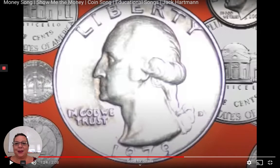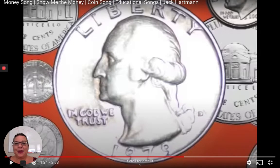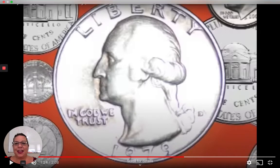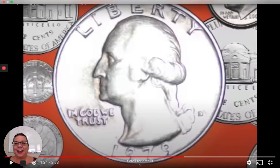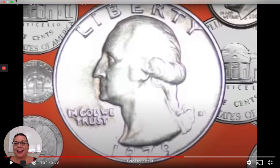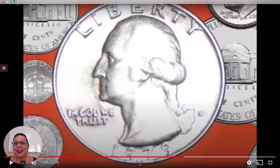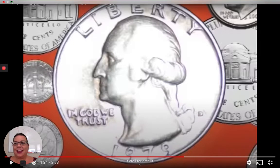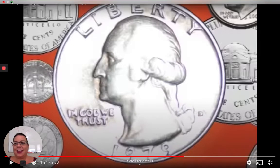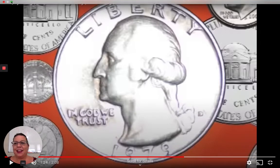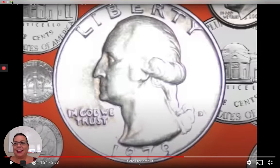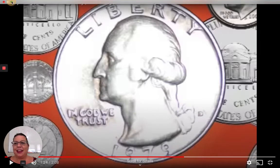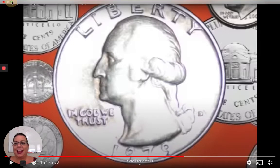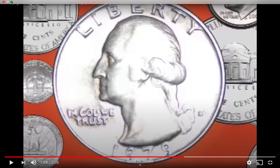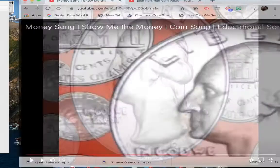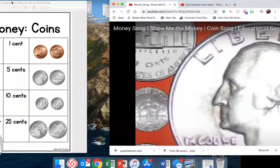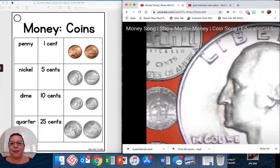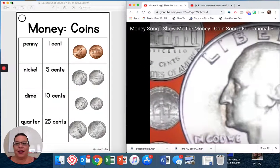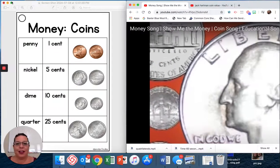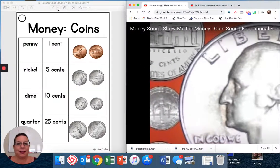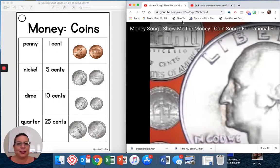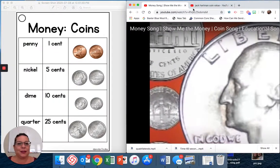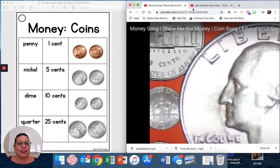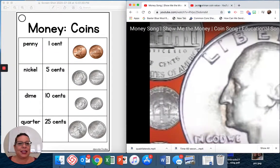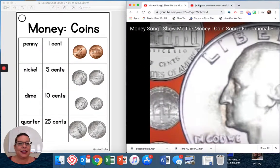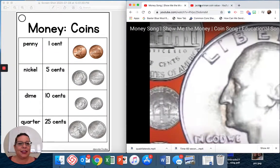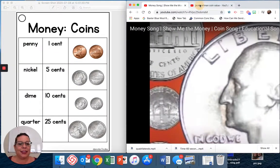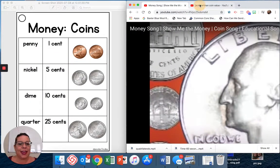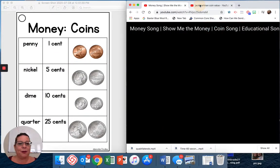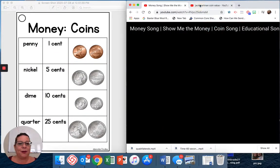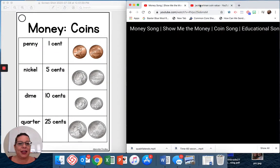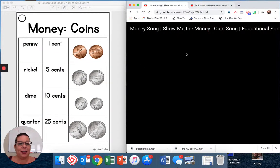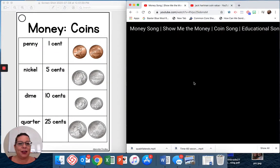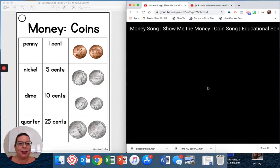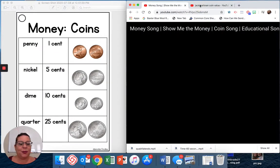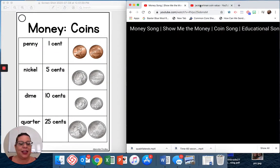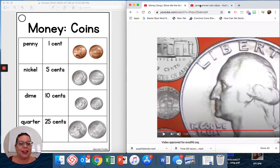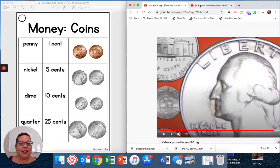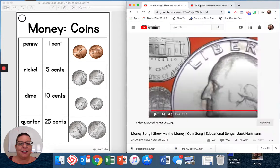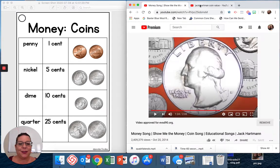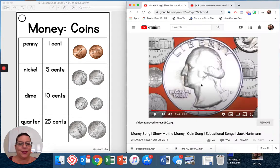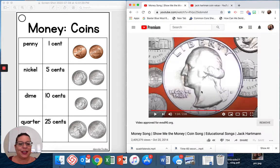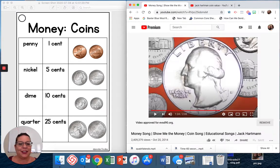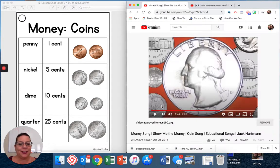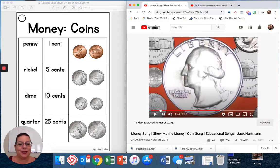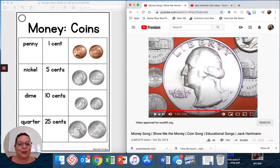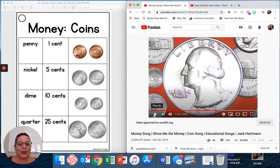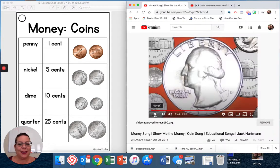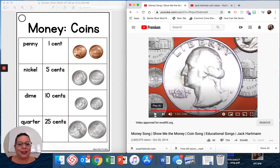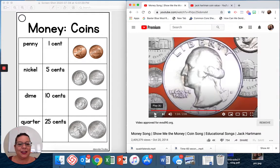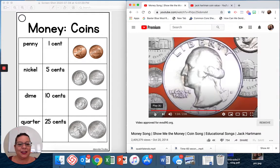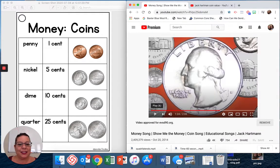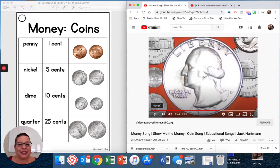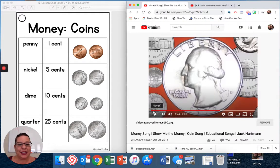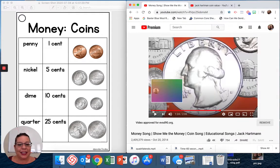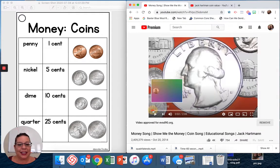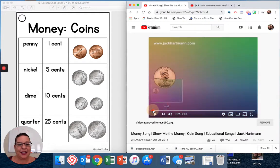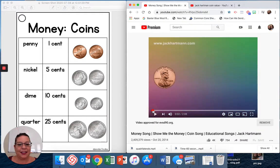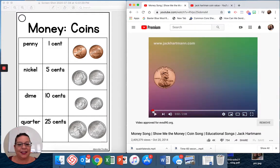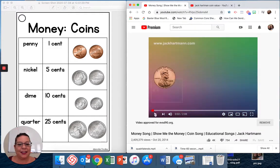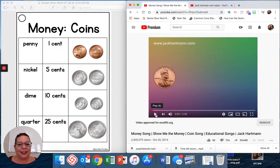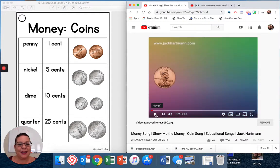money. Okay, now closing that one out, and we are going to